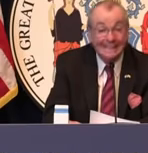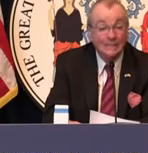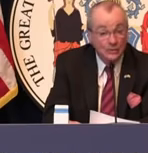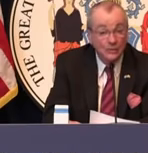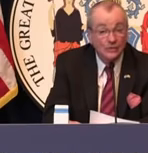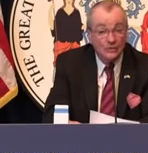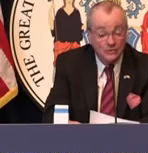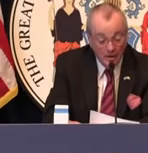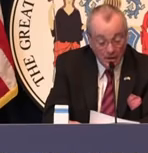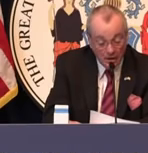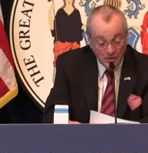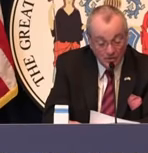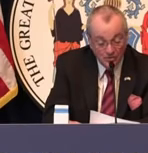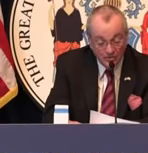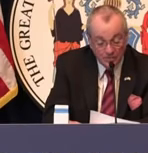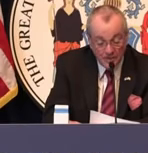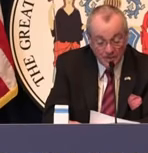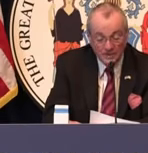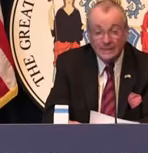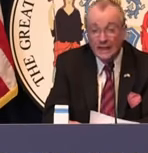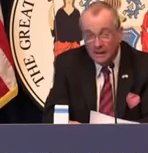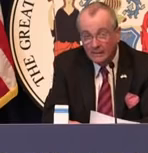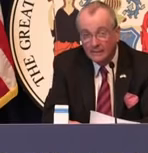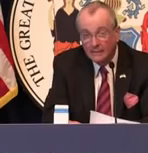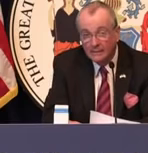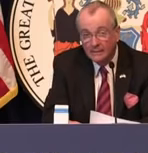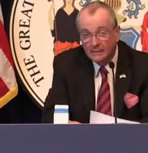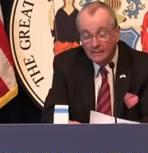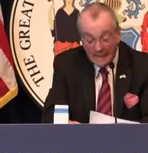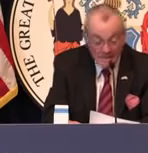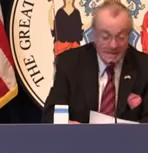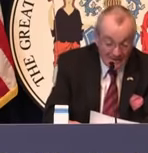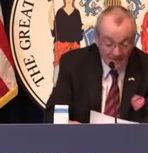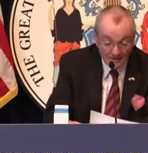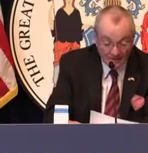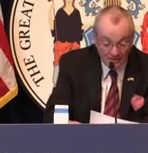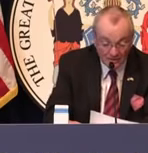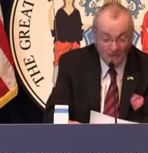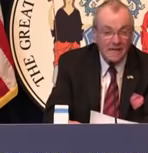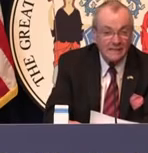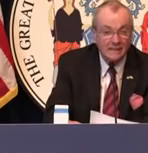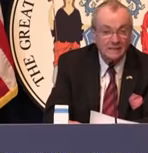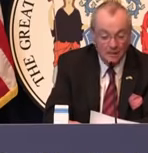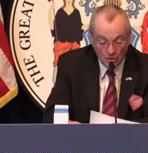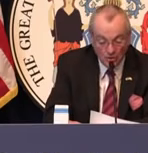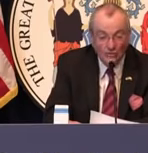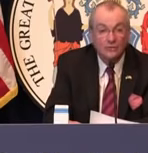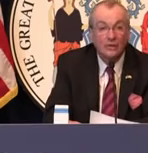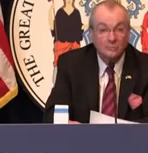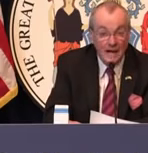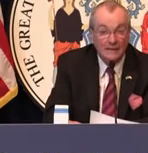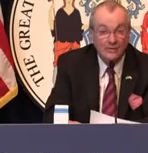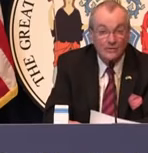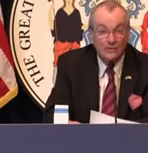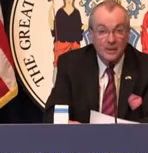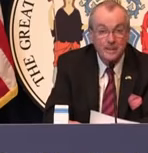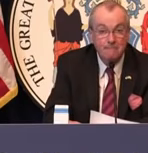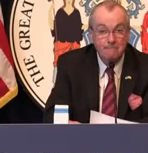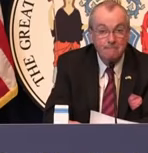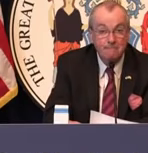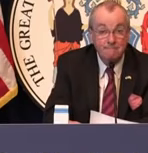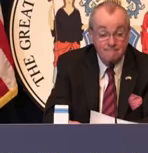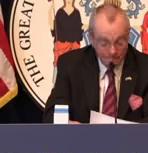including any increases, are used for patient care and not for lining owners' pockets.